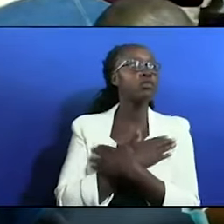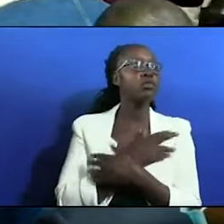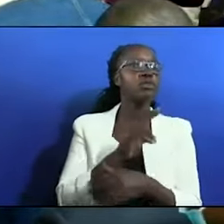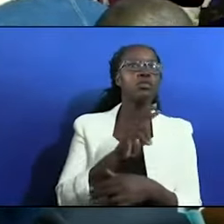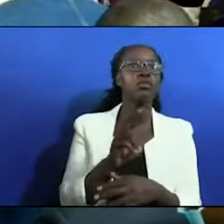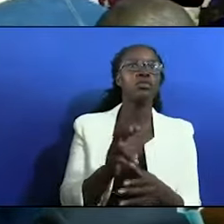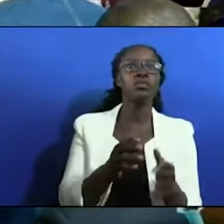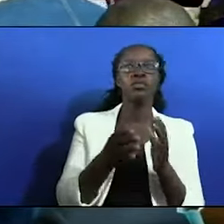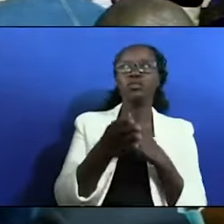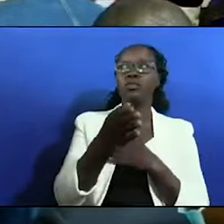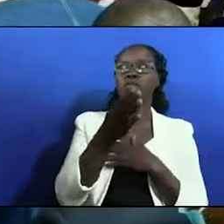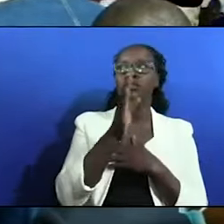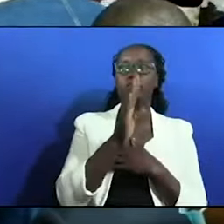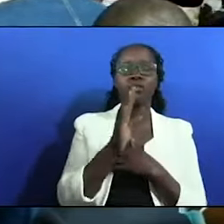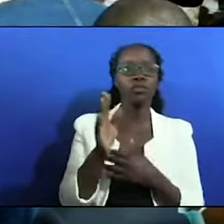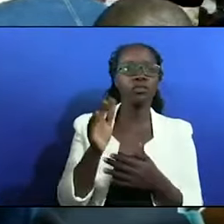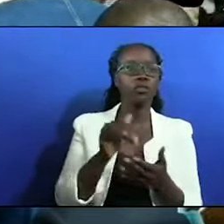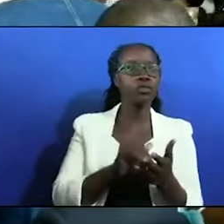harden not your heart.